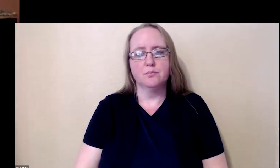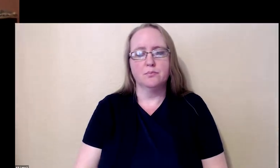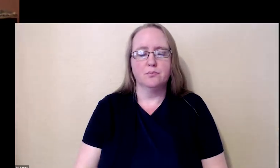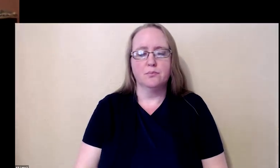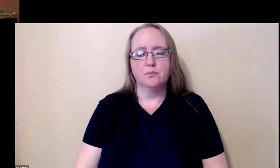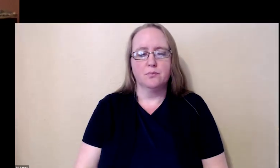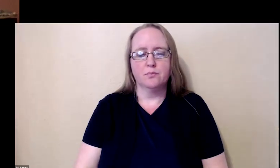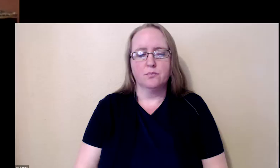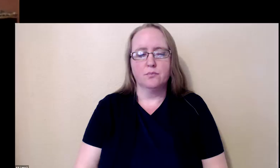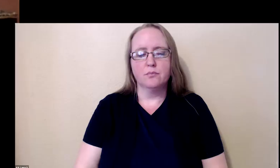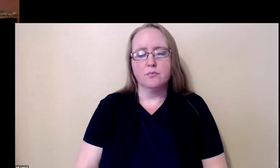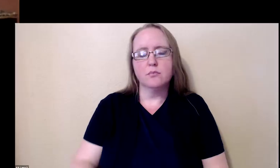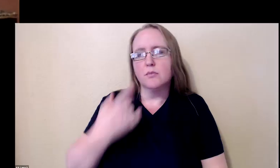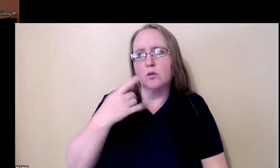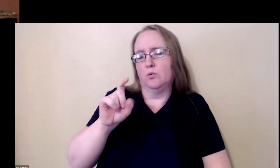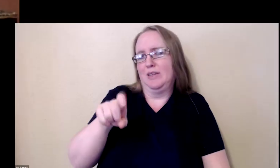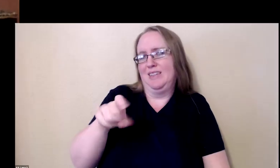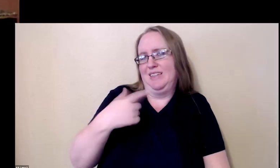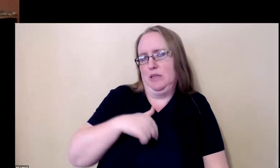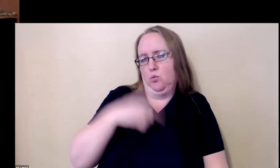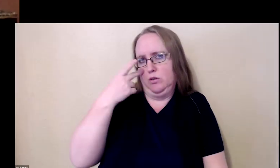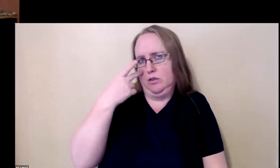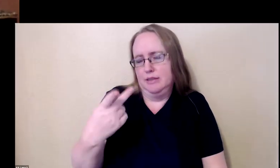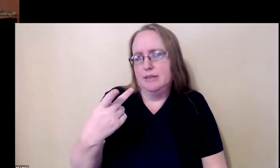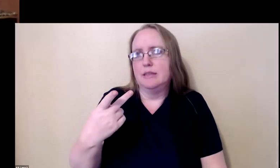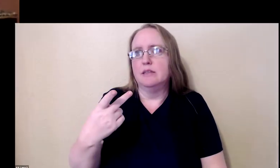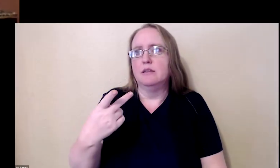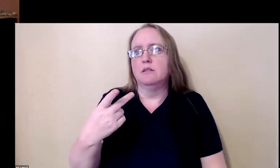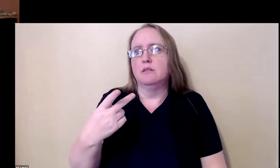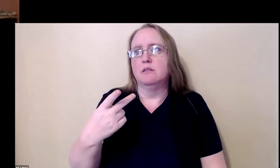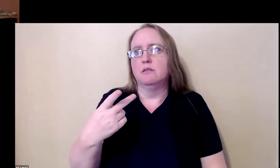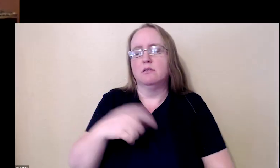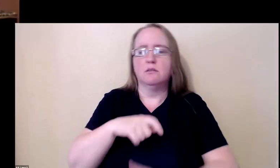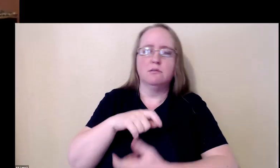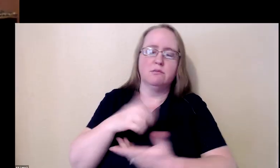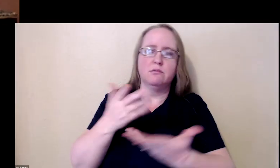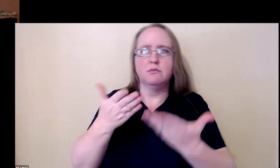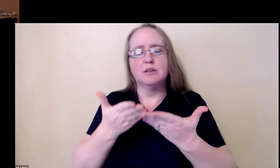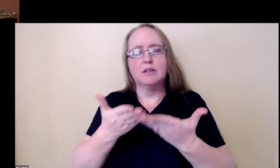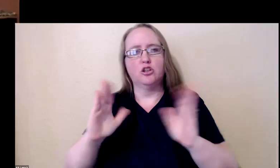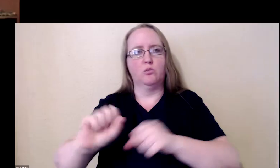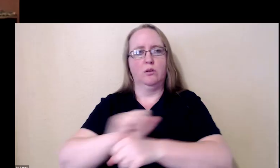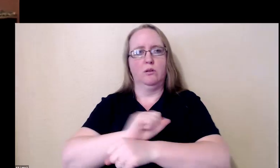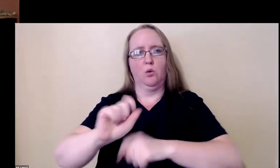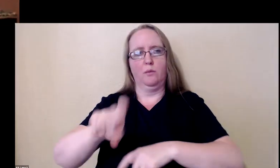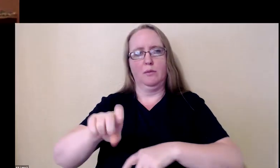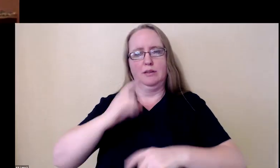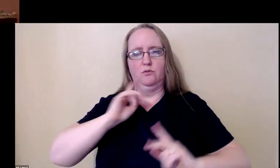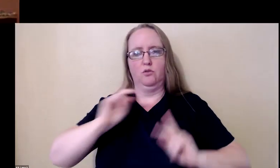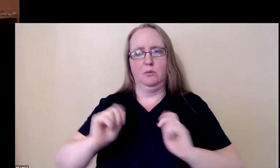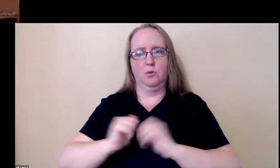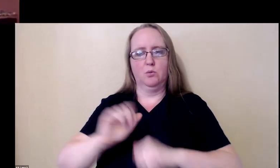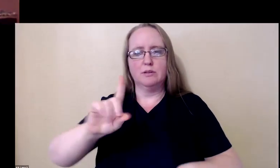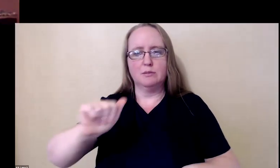For a need that we see is particularly, in general, the employment needs of people with disabilities are going to